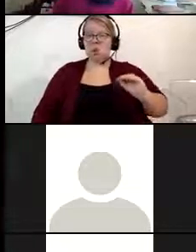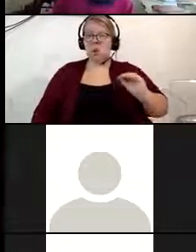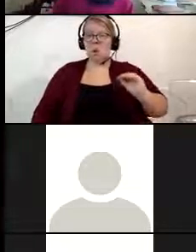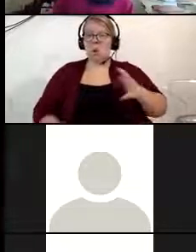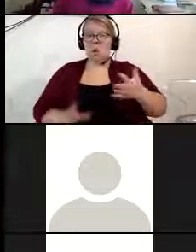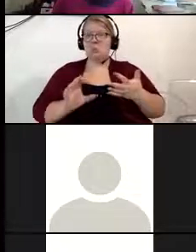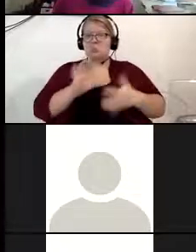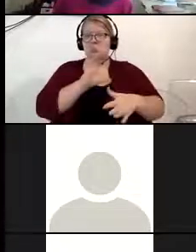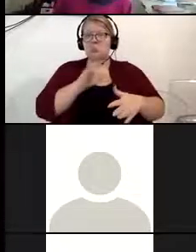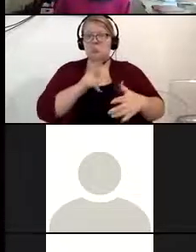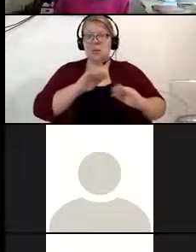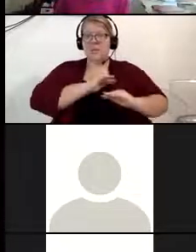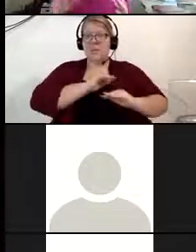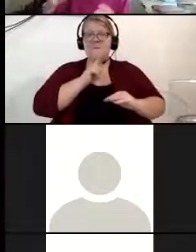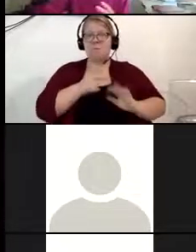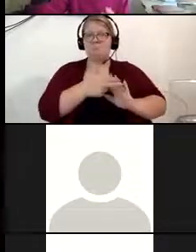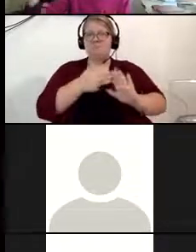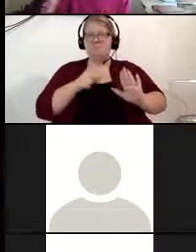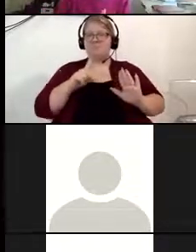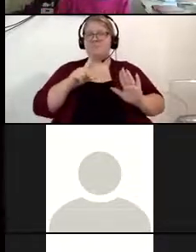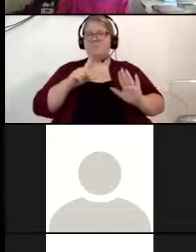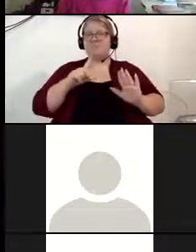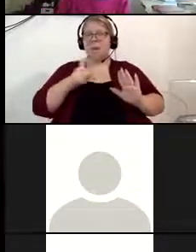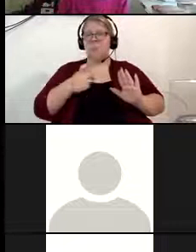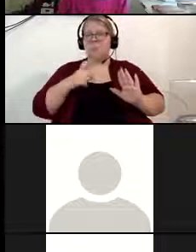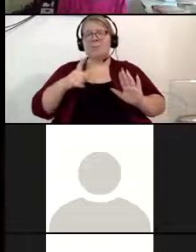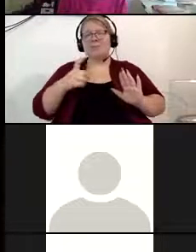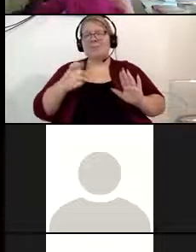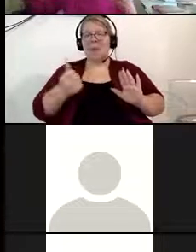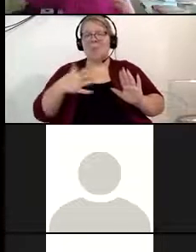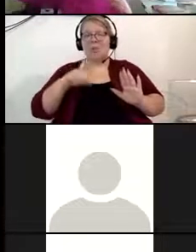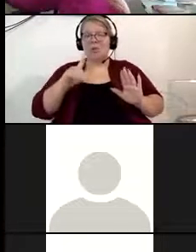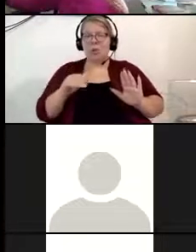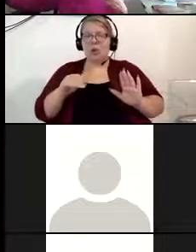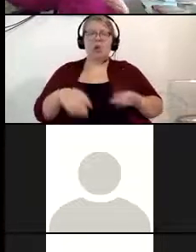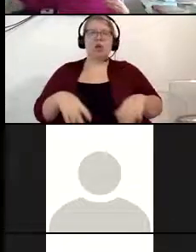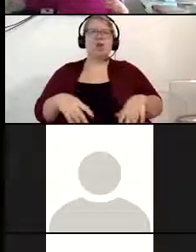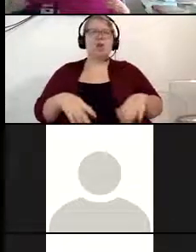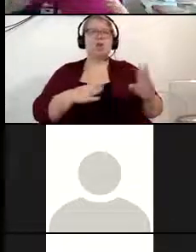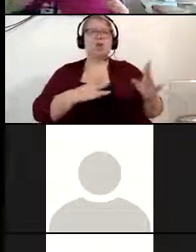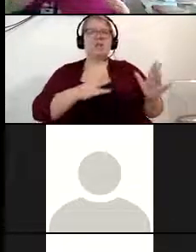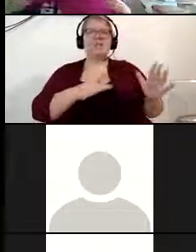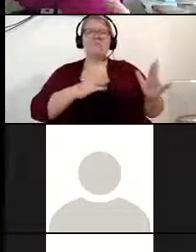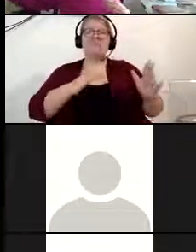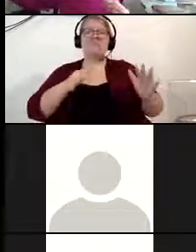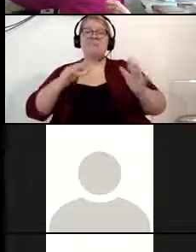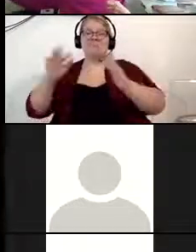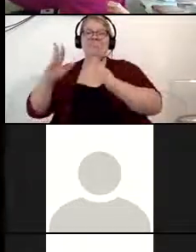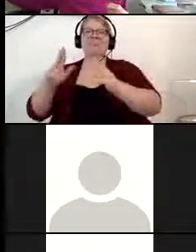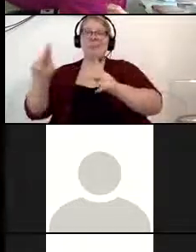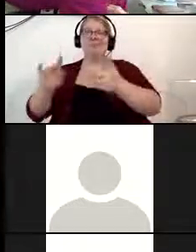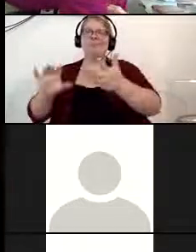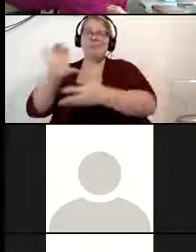for a gambling disorder or risk for a gambling disorder, to those people who would meet